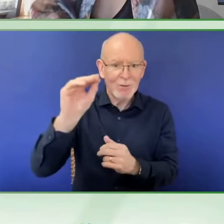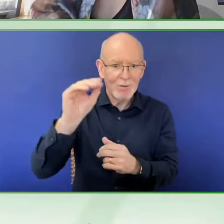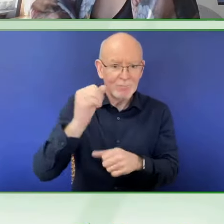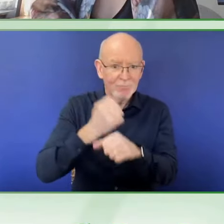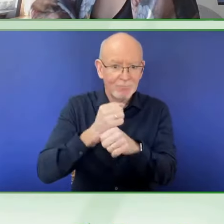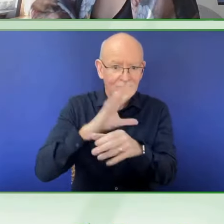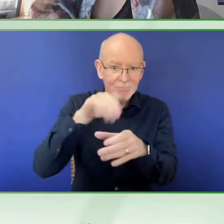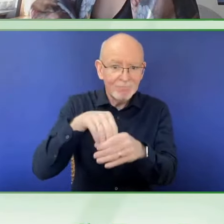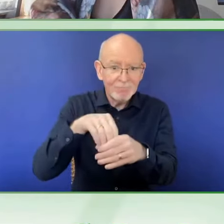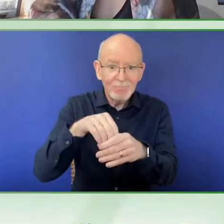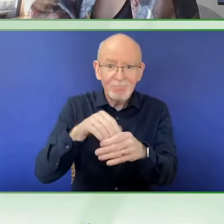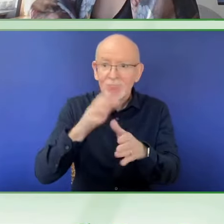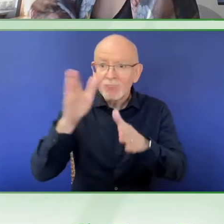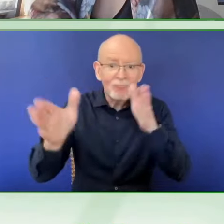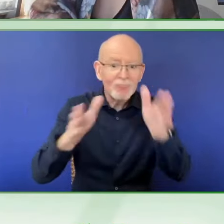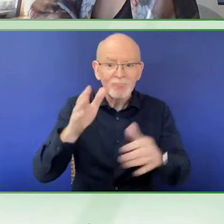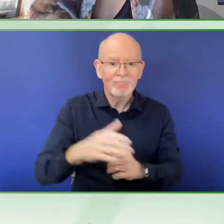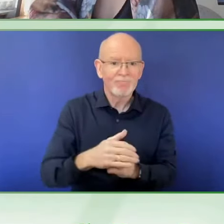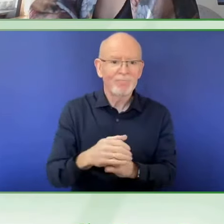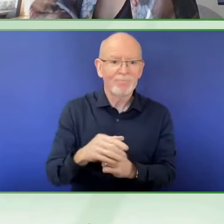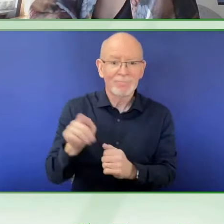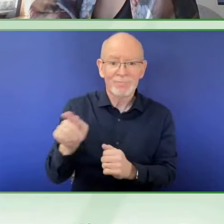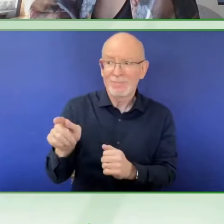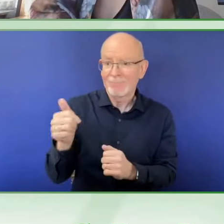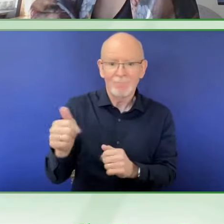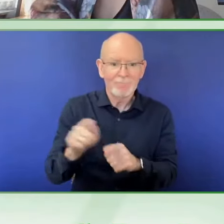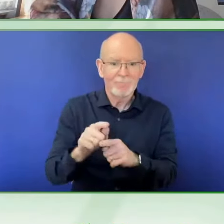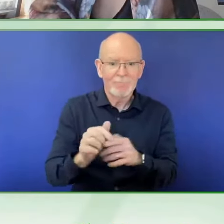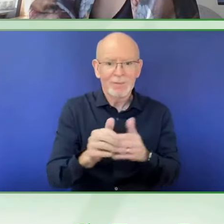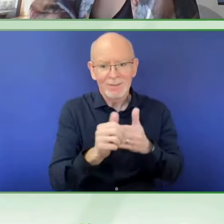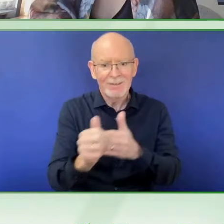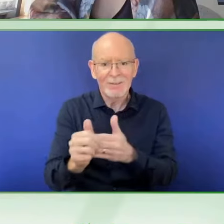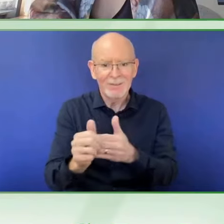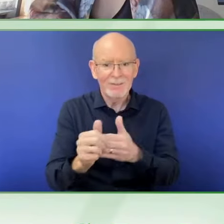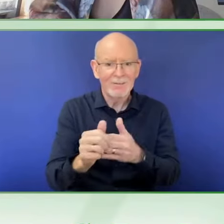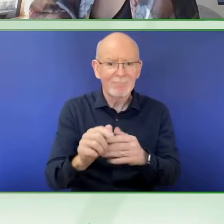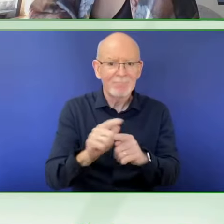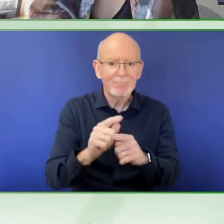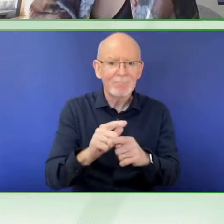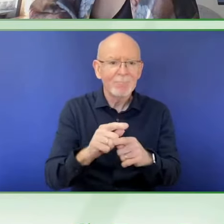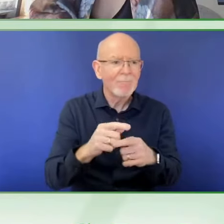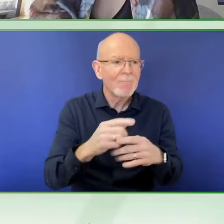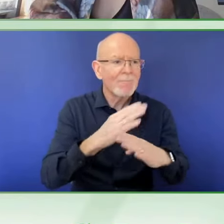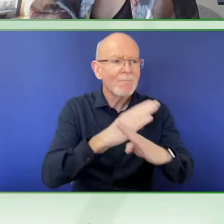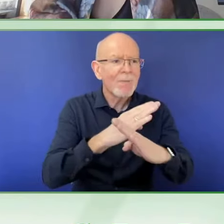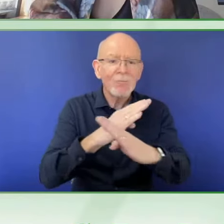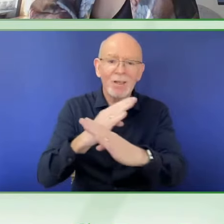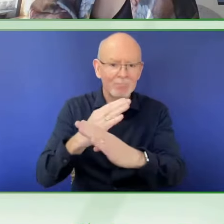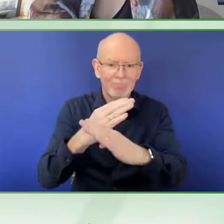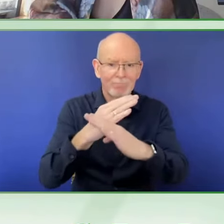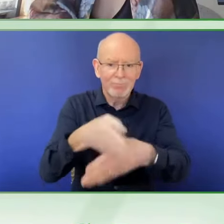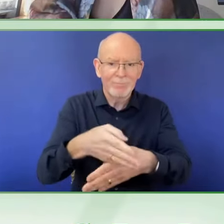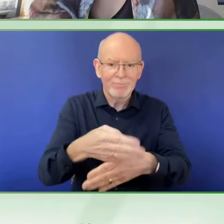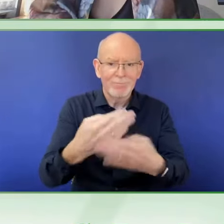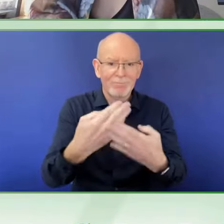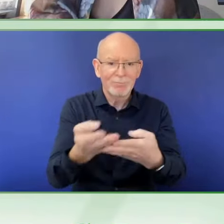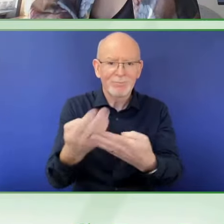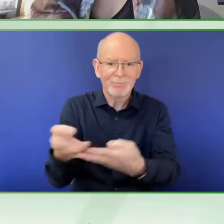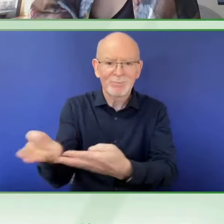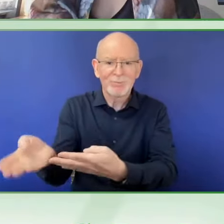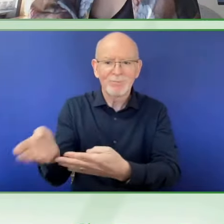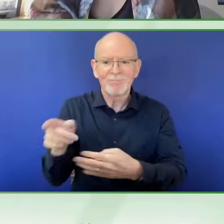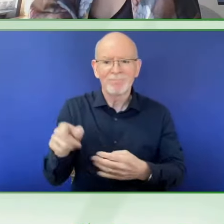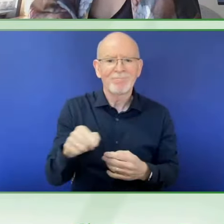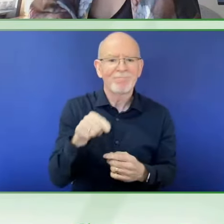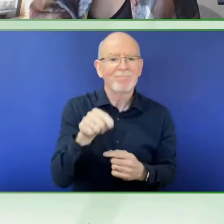and is a project funded by the ISO Chile Joint Committee that seeks to support inclusive efforts in